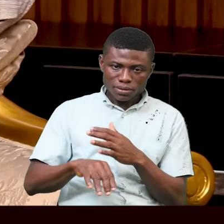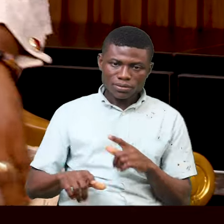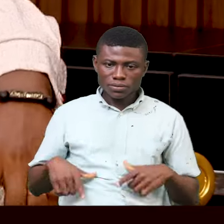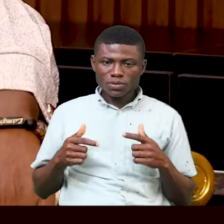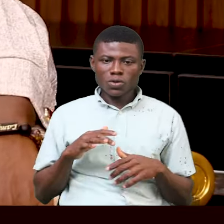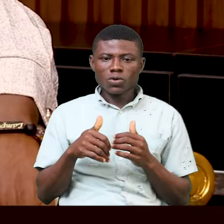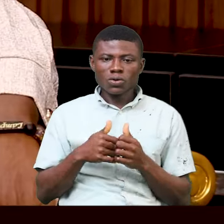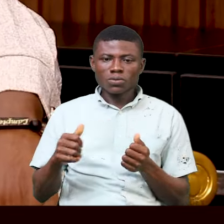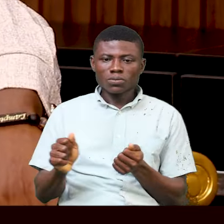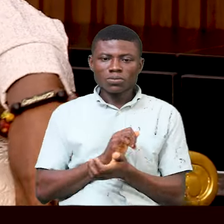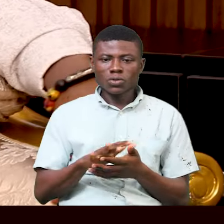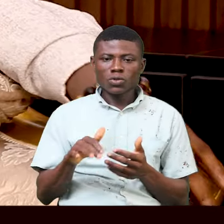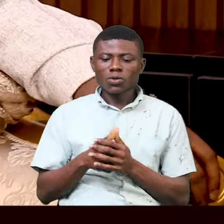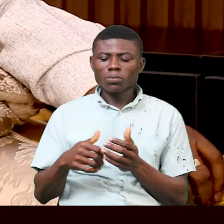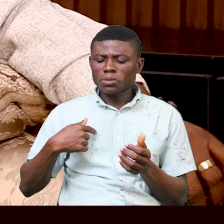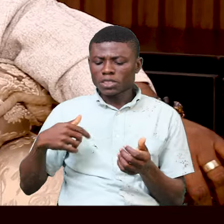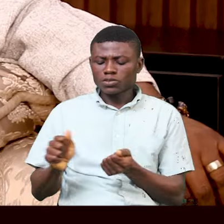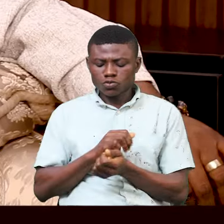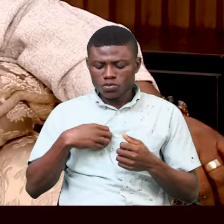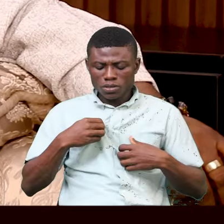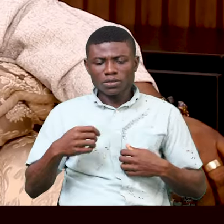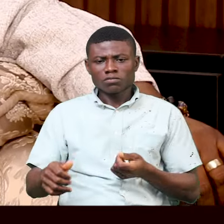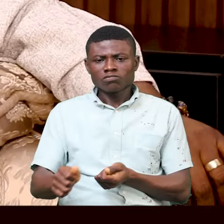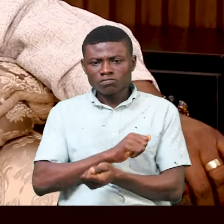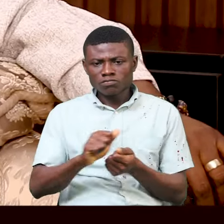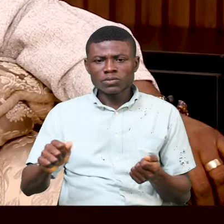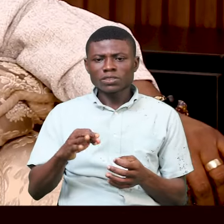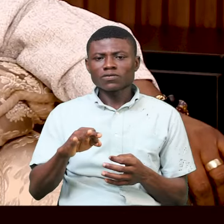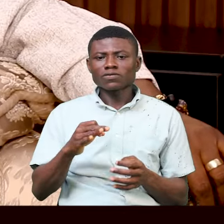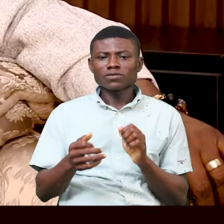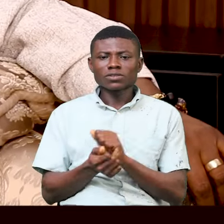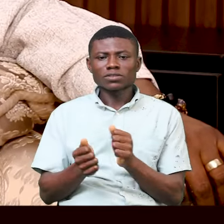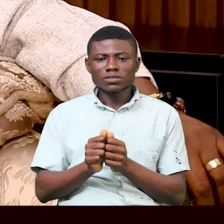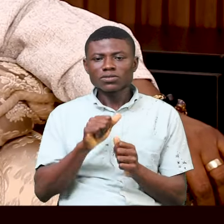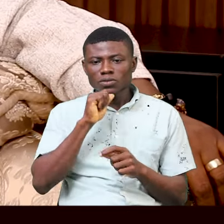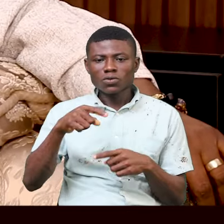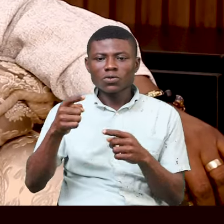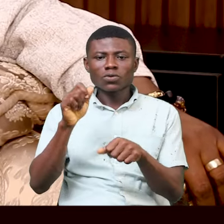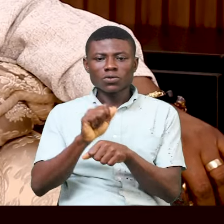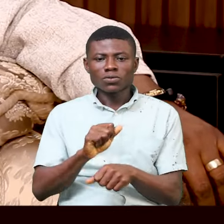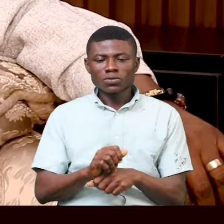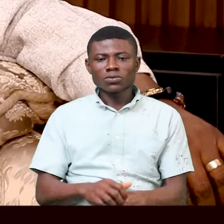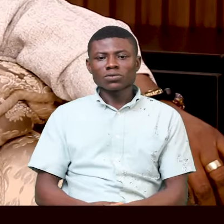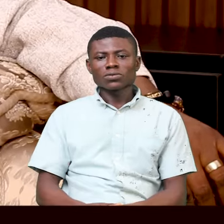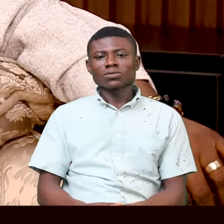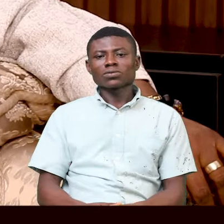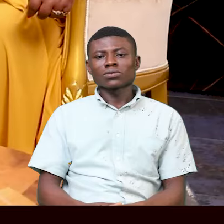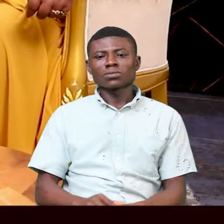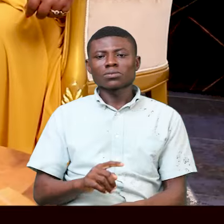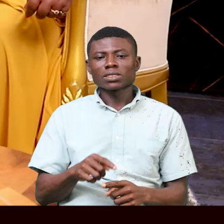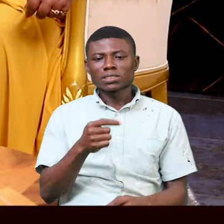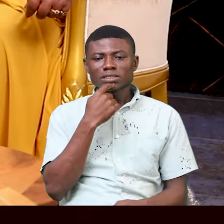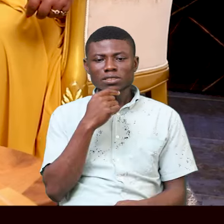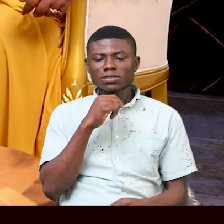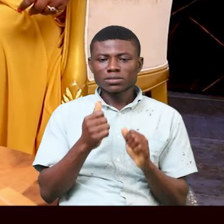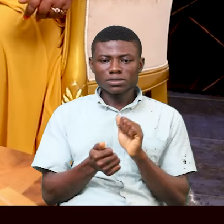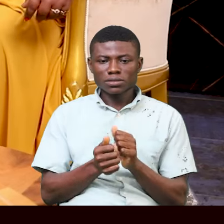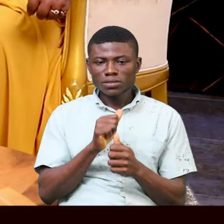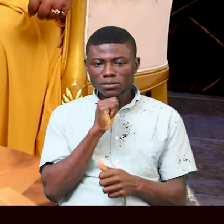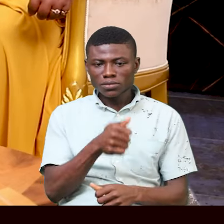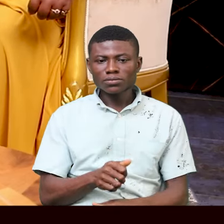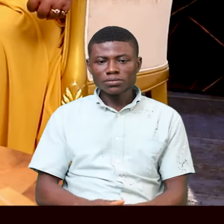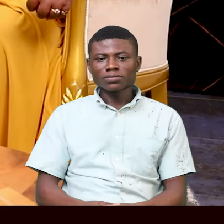ti ni nyina. Top ni form nyina. O ti team. Me se once sa. Won kwa dwa. Dan once me ti ni nyina. Amese sa. O si once sa. O